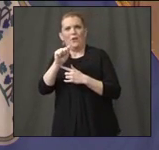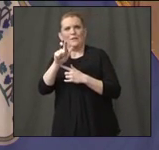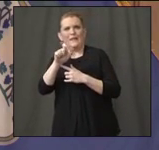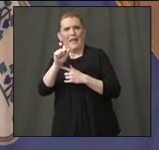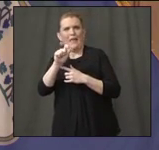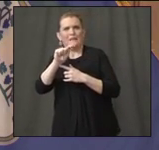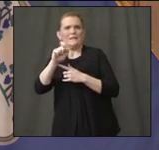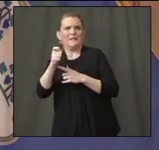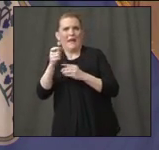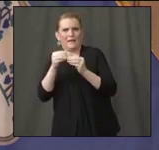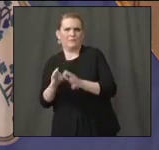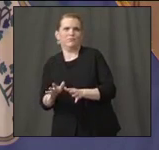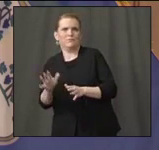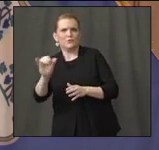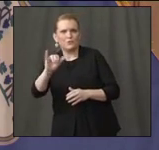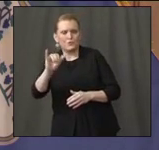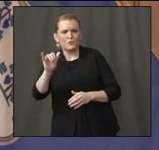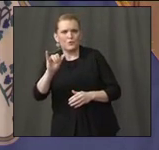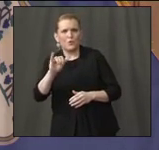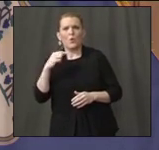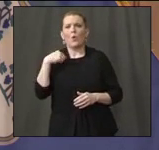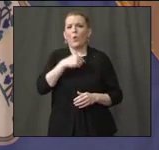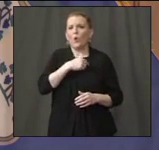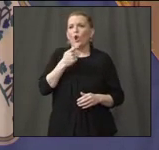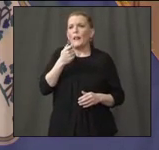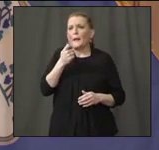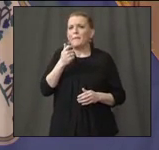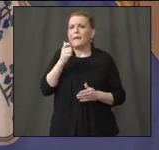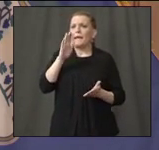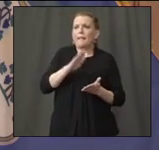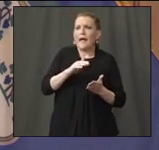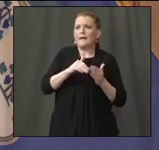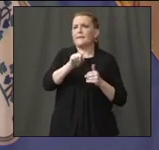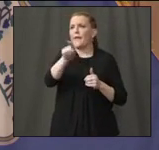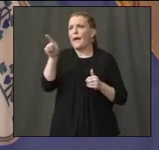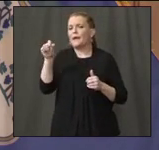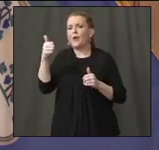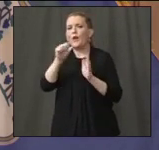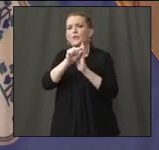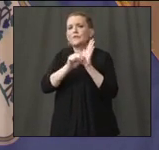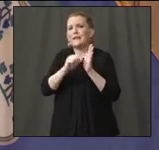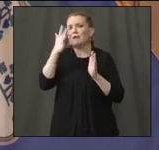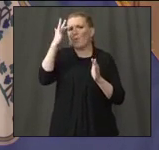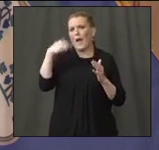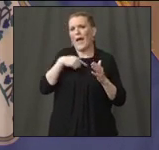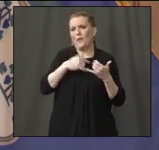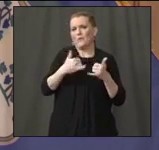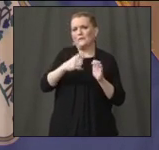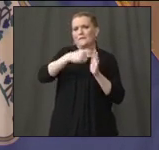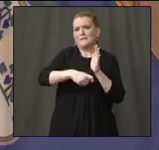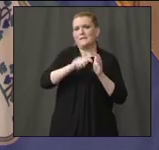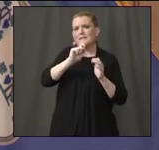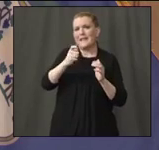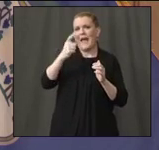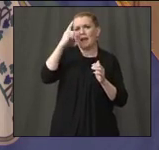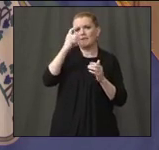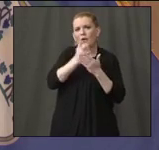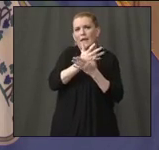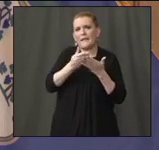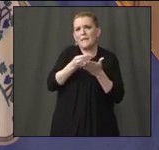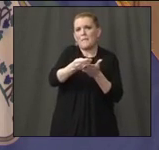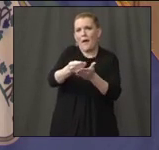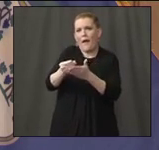of our sales tax on internet sales. And that's why a lot of the states are feeling a little desperate right